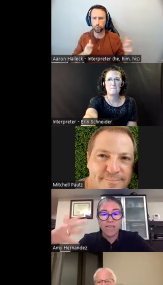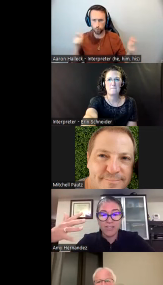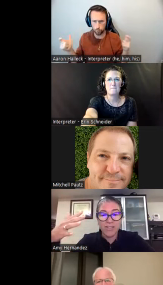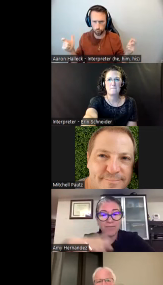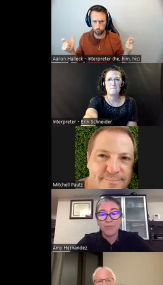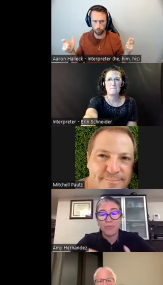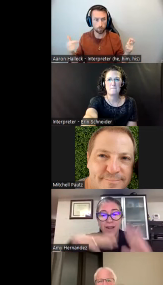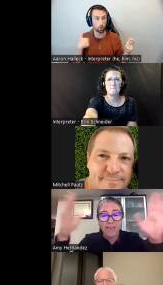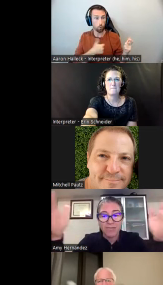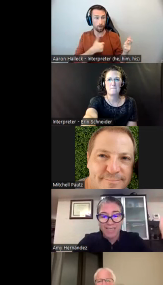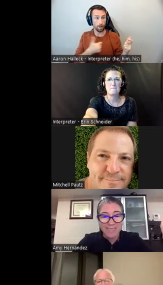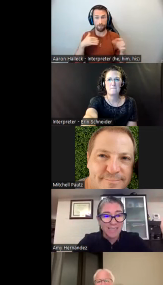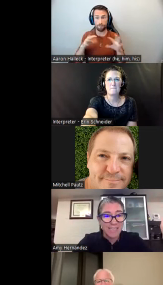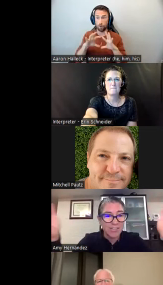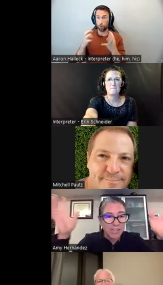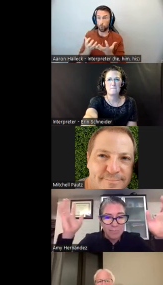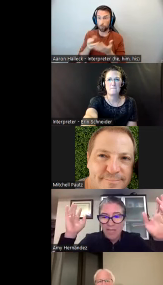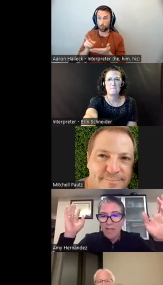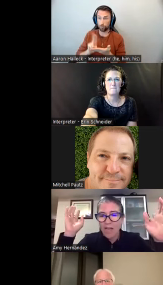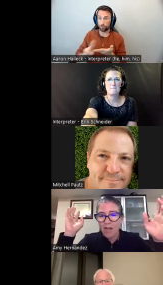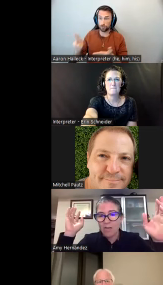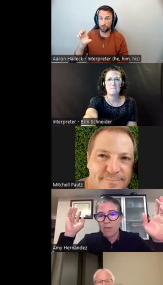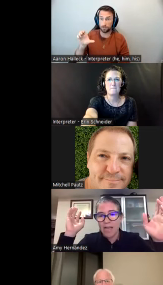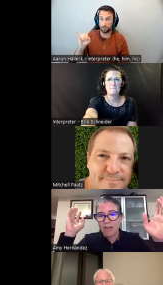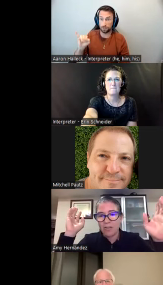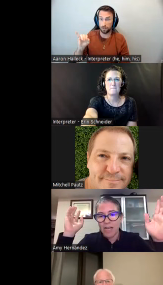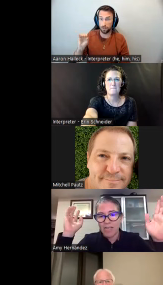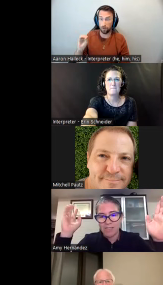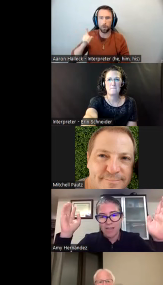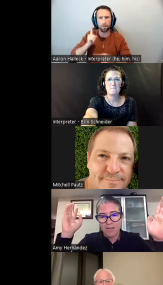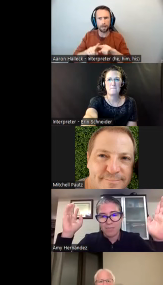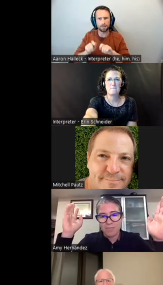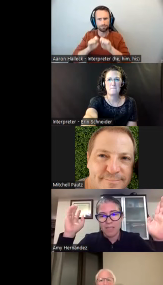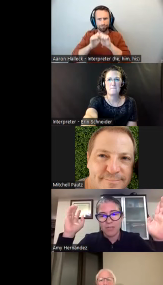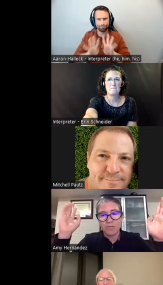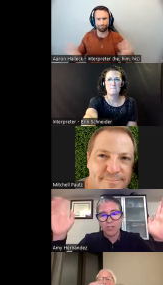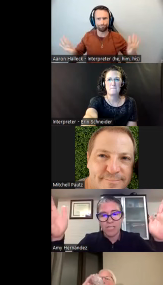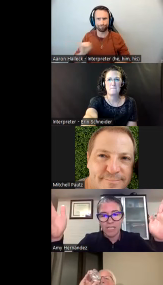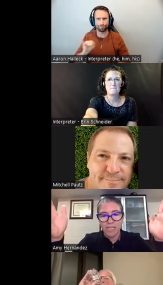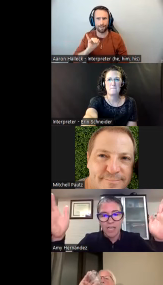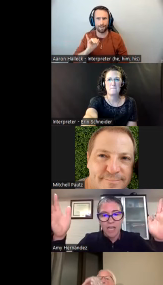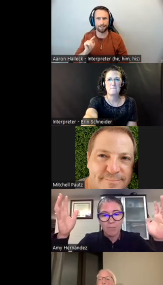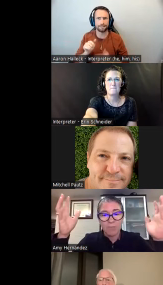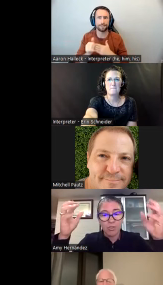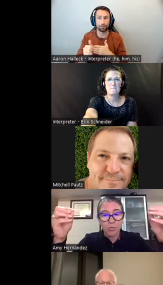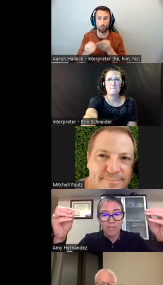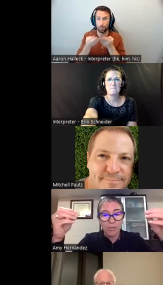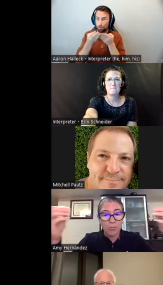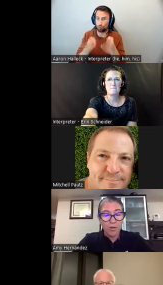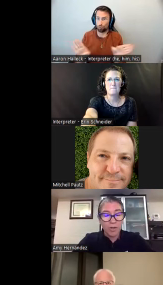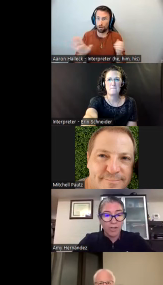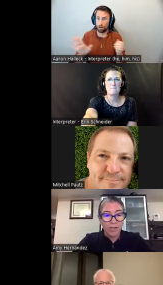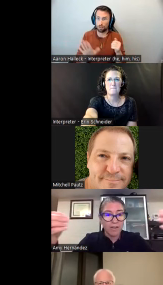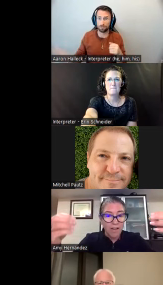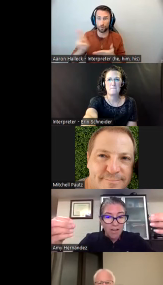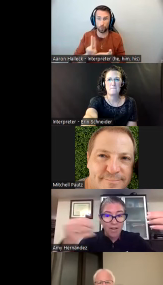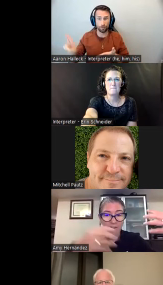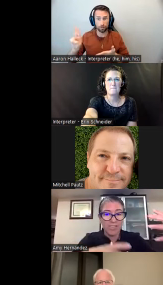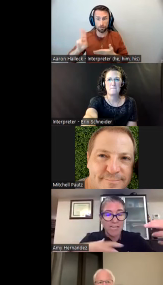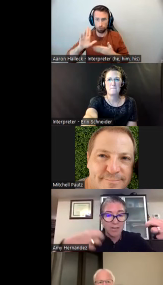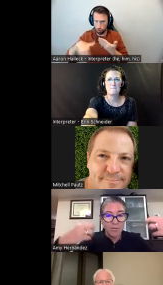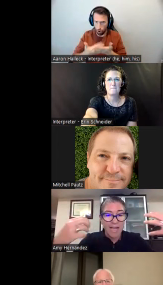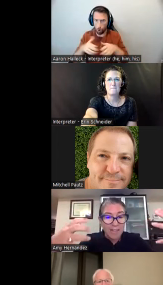but we have an array of IT leadership across the university doing the work